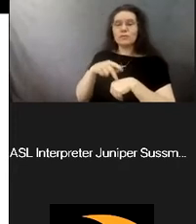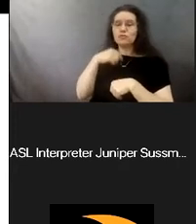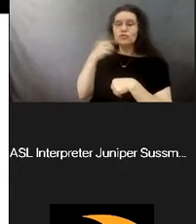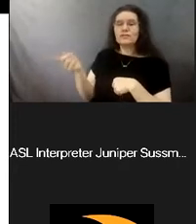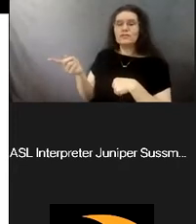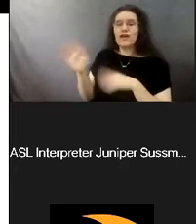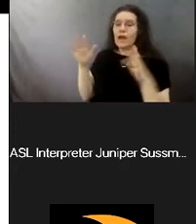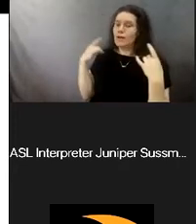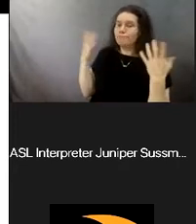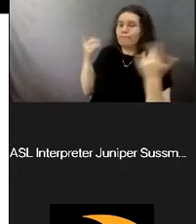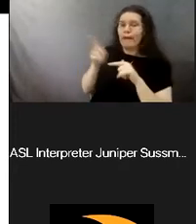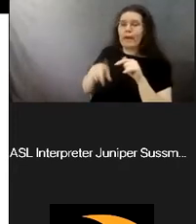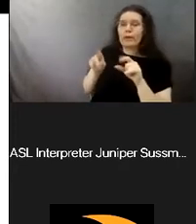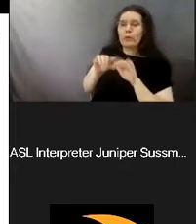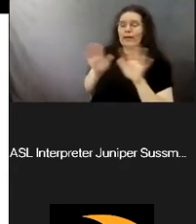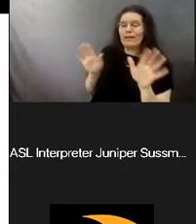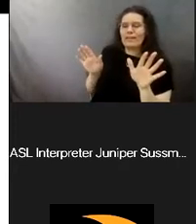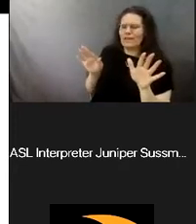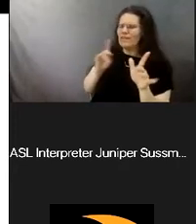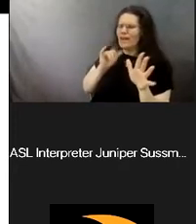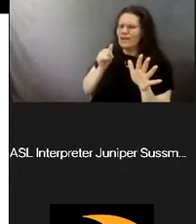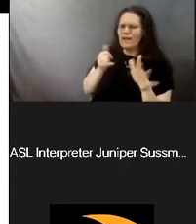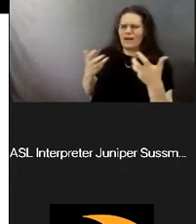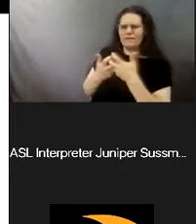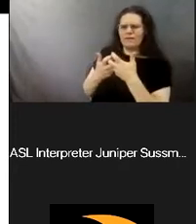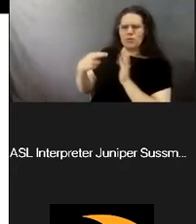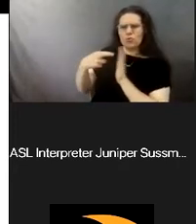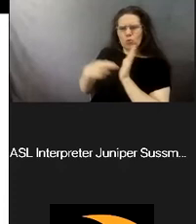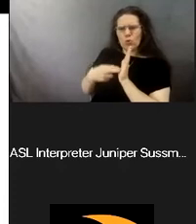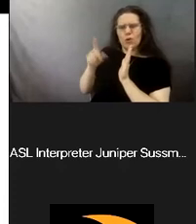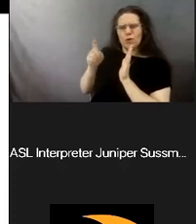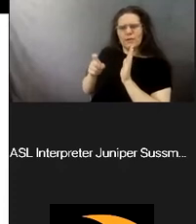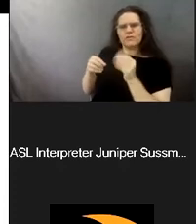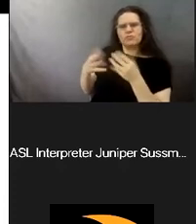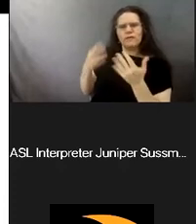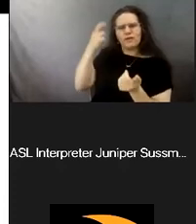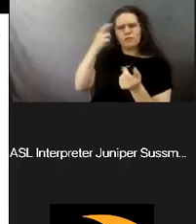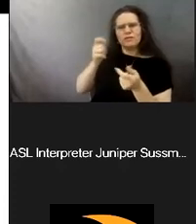request would not be consistent with that legal obligation. And